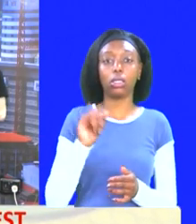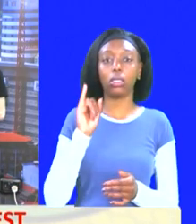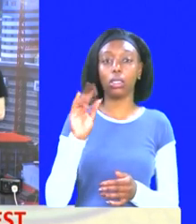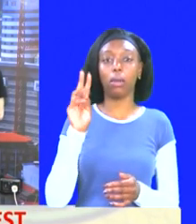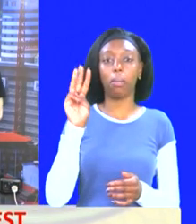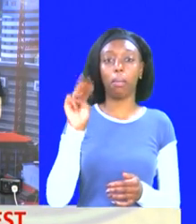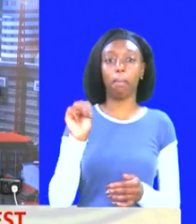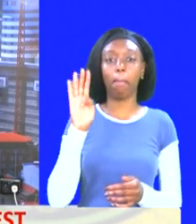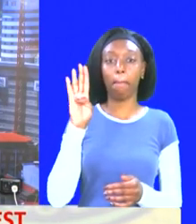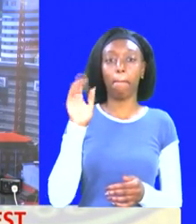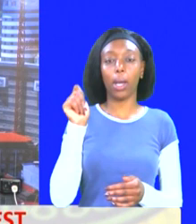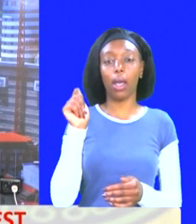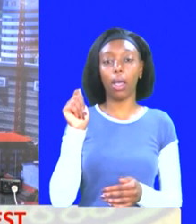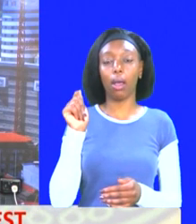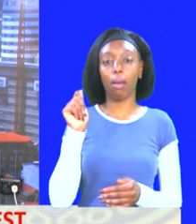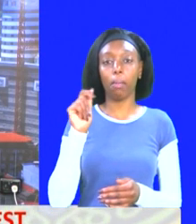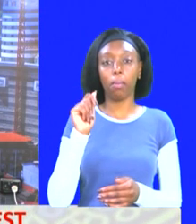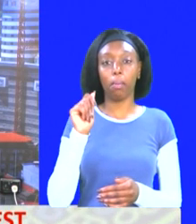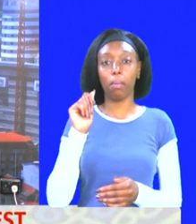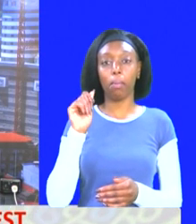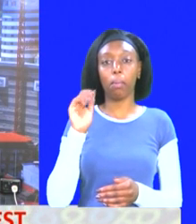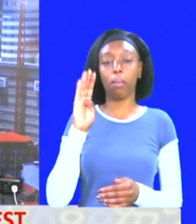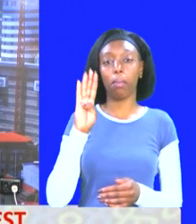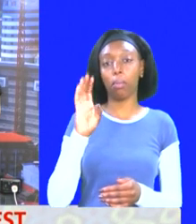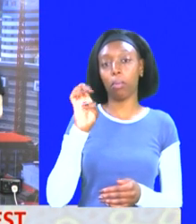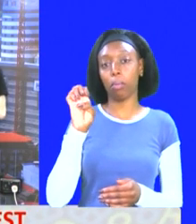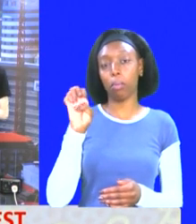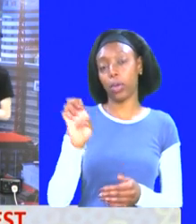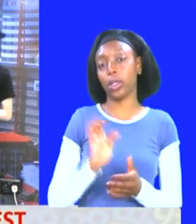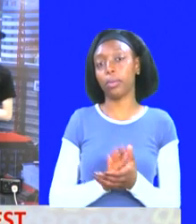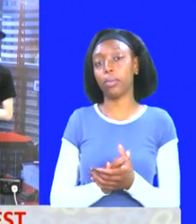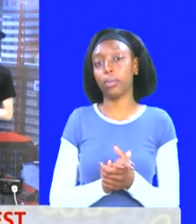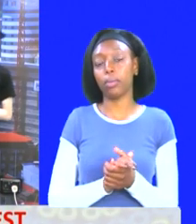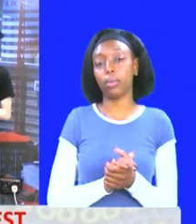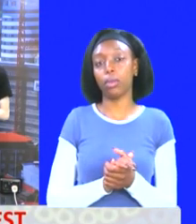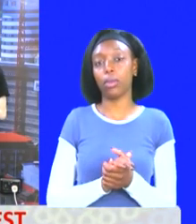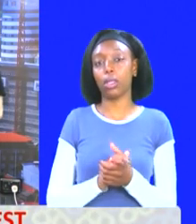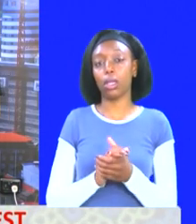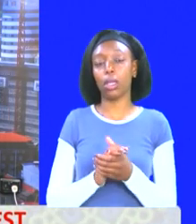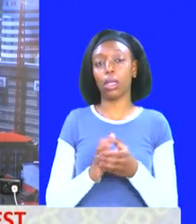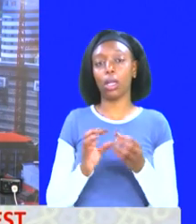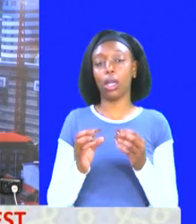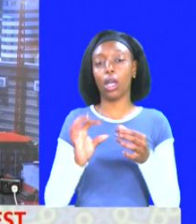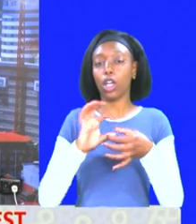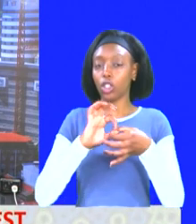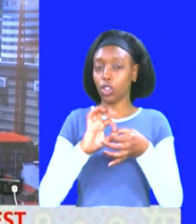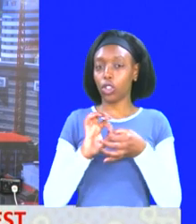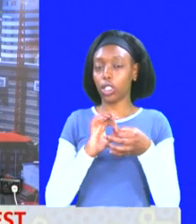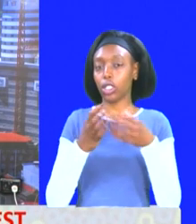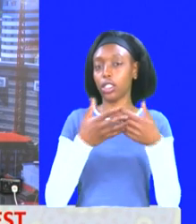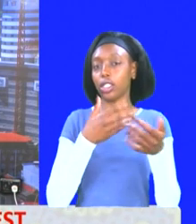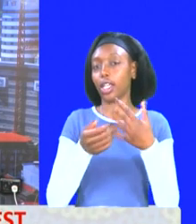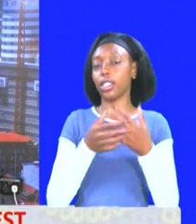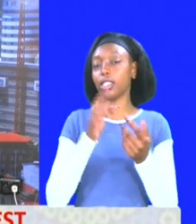young voters. So kama watu wa Zimbabwe sayi ndo wakati wenu imewadia, join us here at Science TV, the Reggae